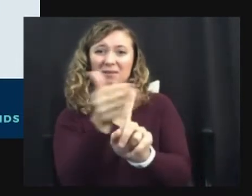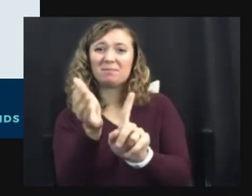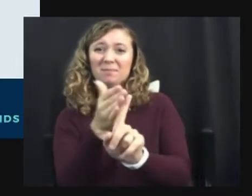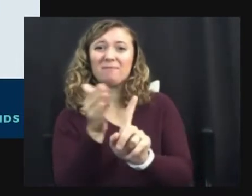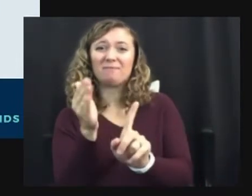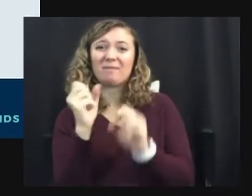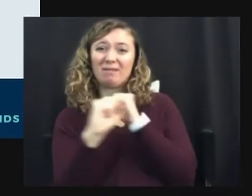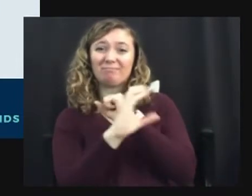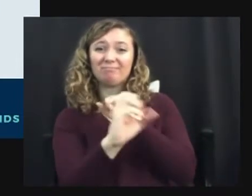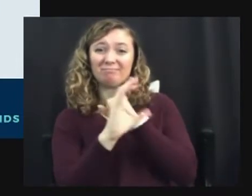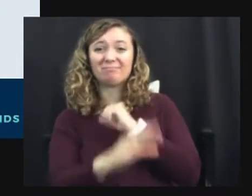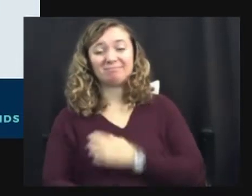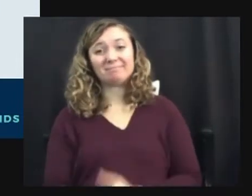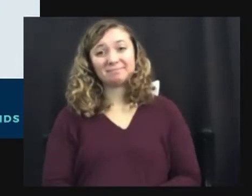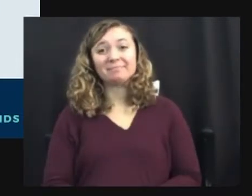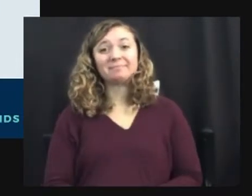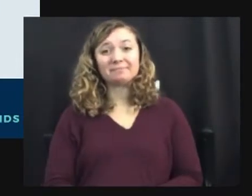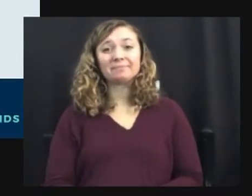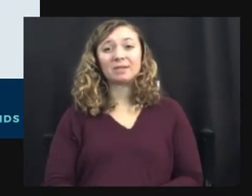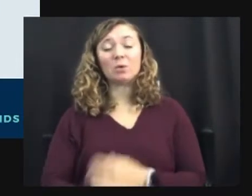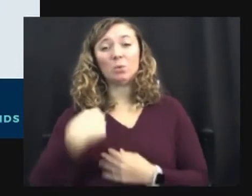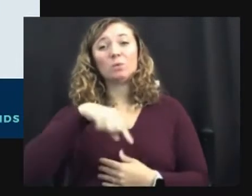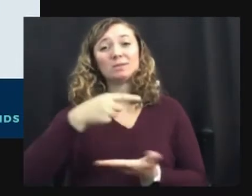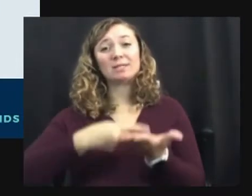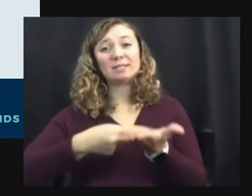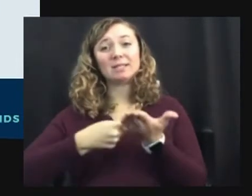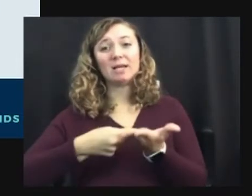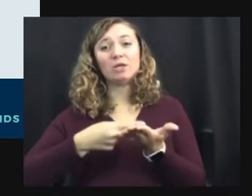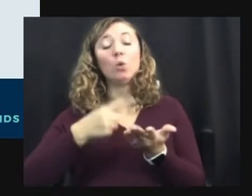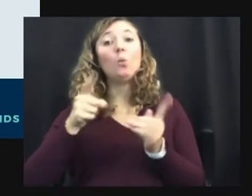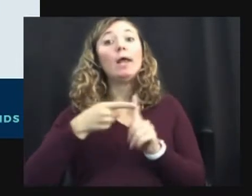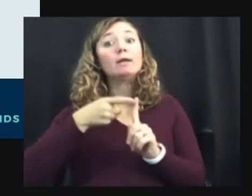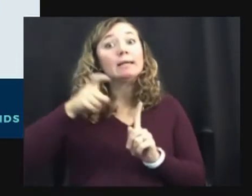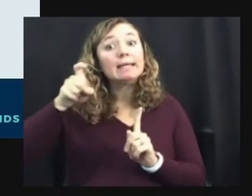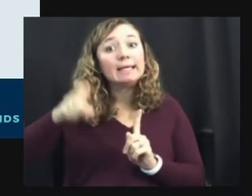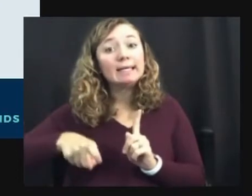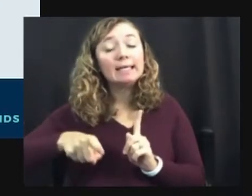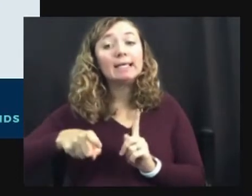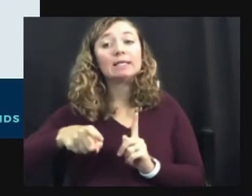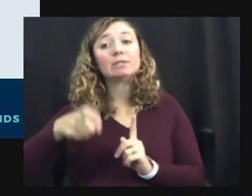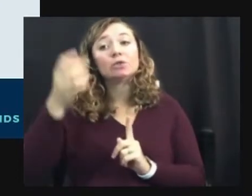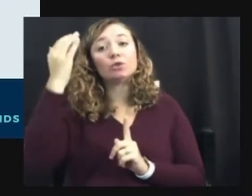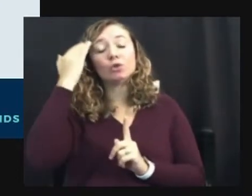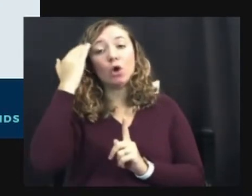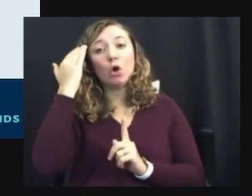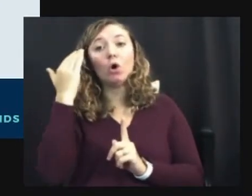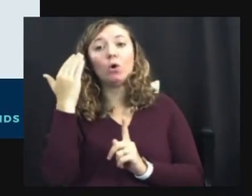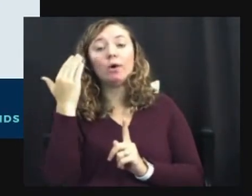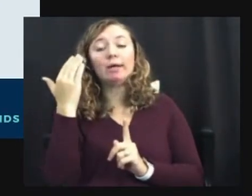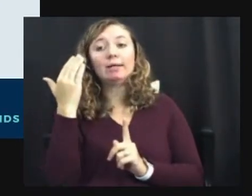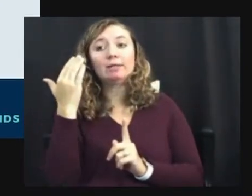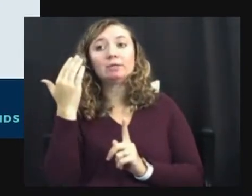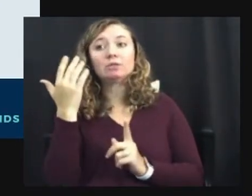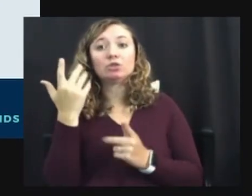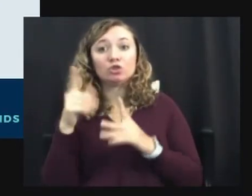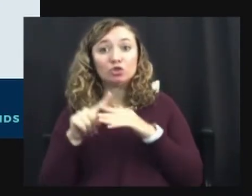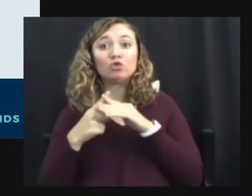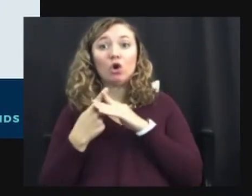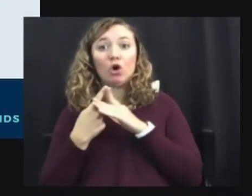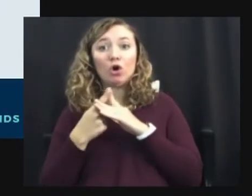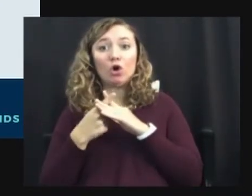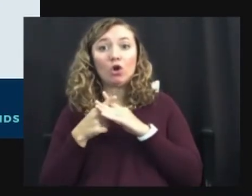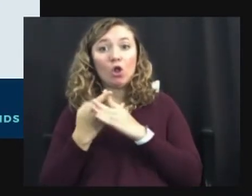And we're going to talk about when you do need to know when to enroll your child in